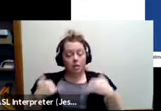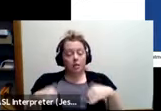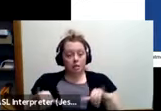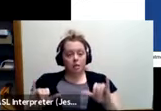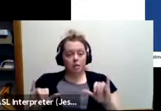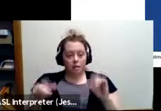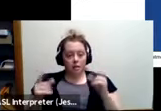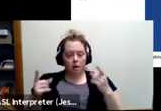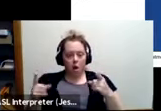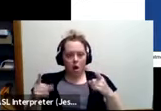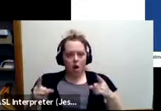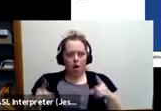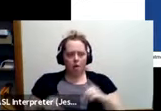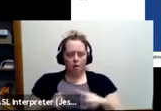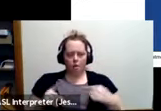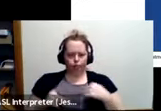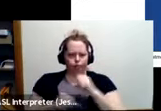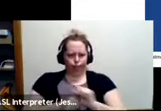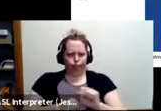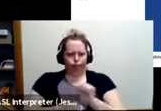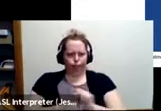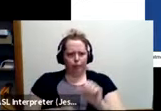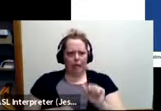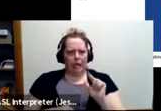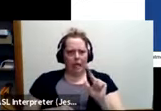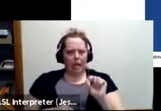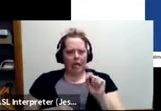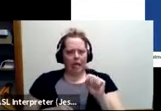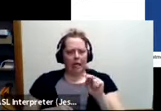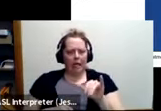testament to that. And all of those that have been showing up